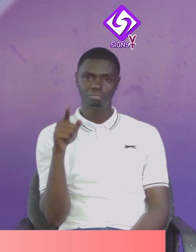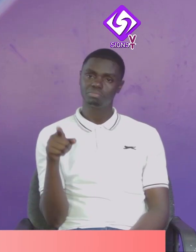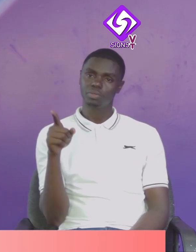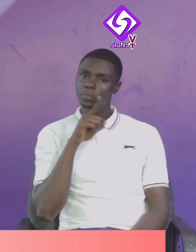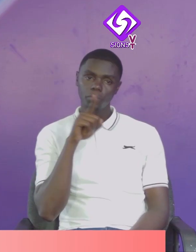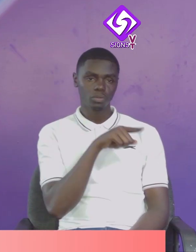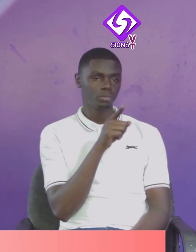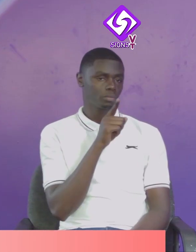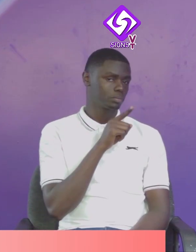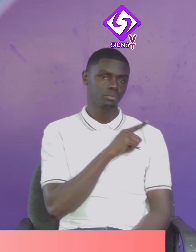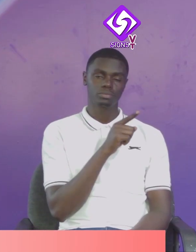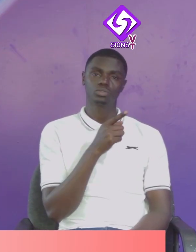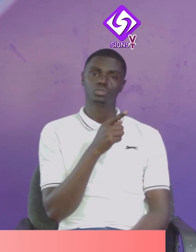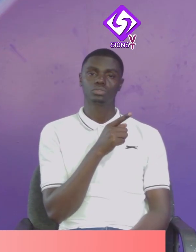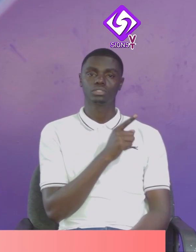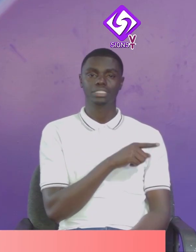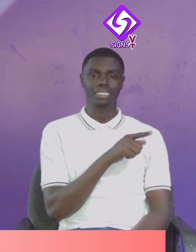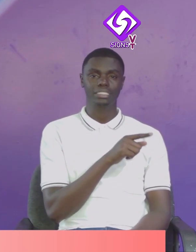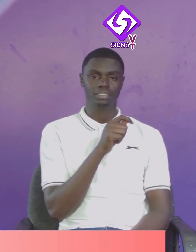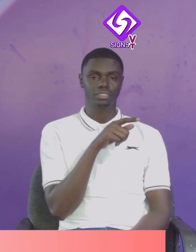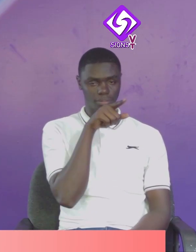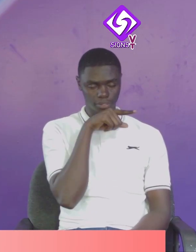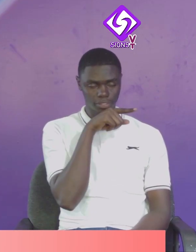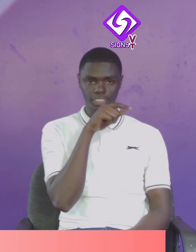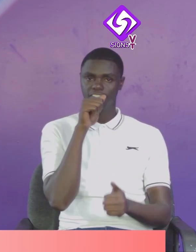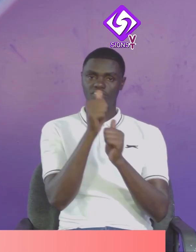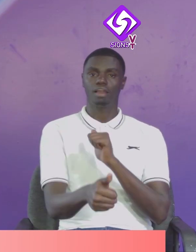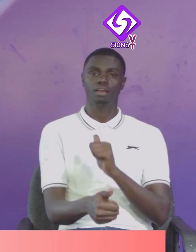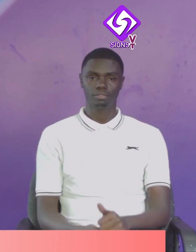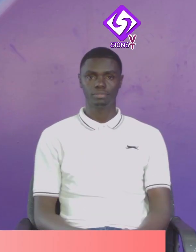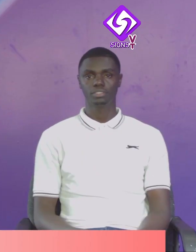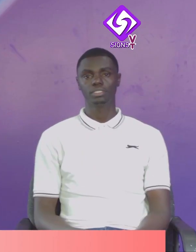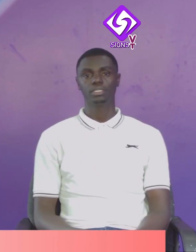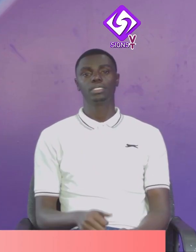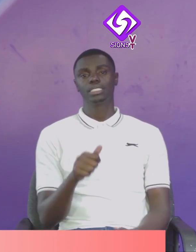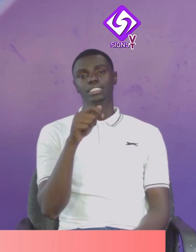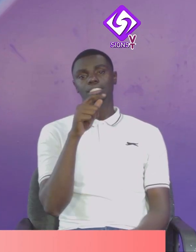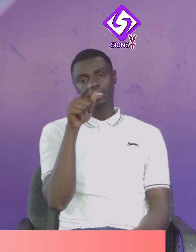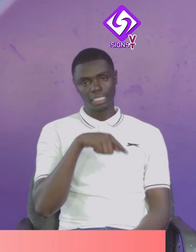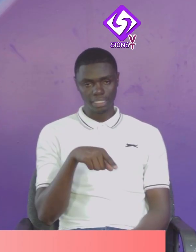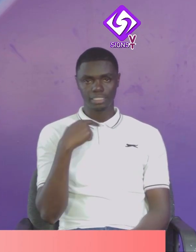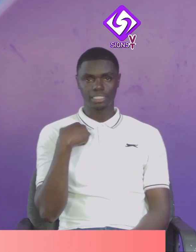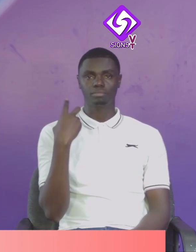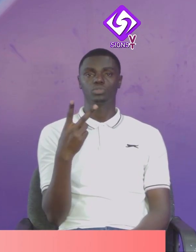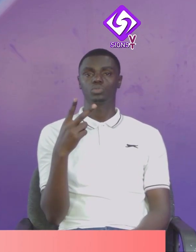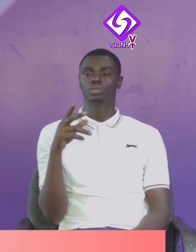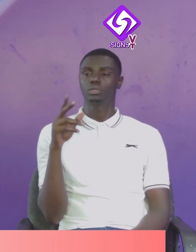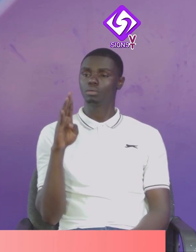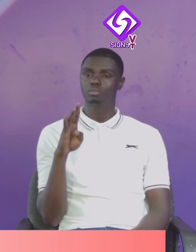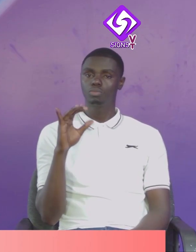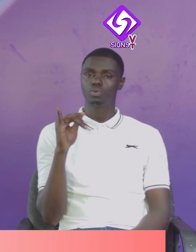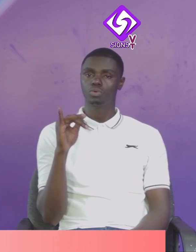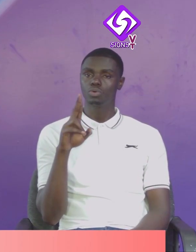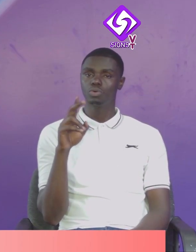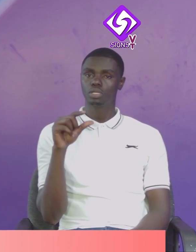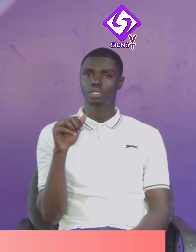of Bulgaria by a mile. Right. Especially even if you look at the table, Turkey are second while Bulgaria is the last. So I